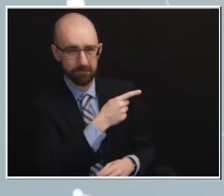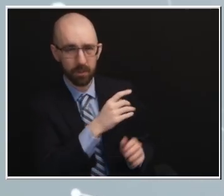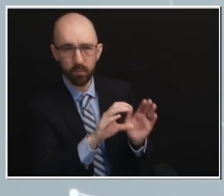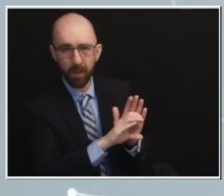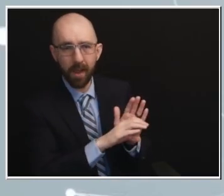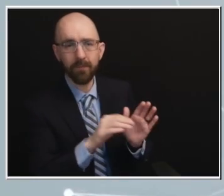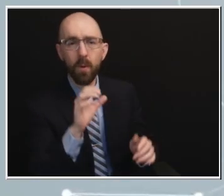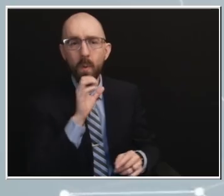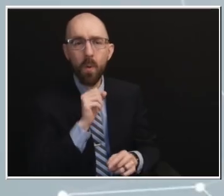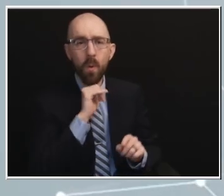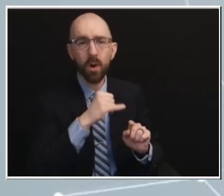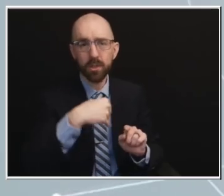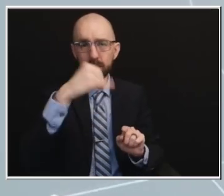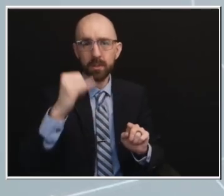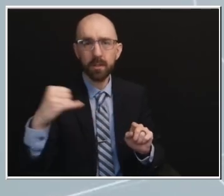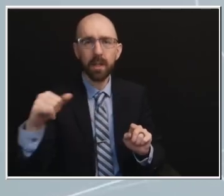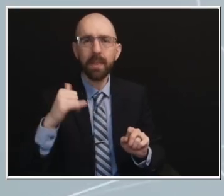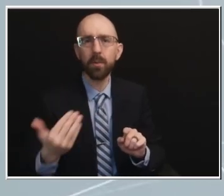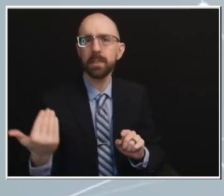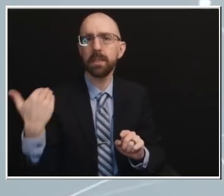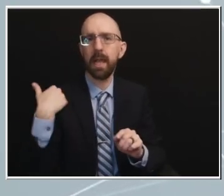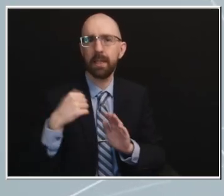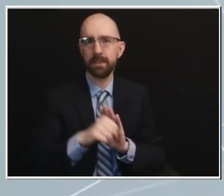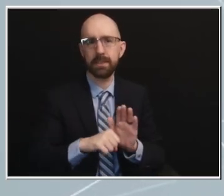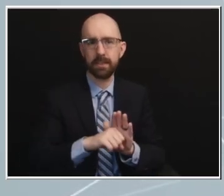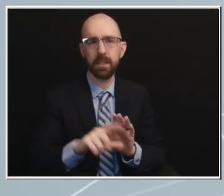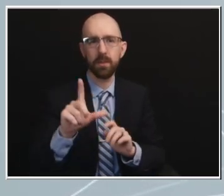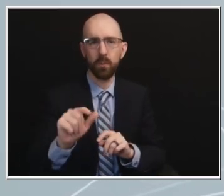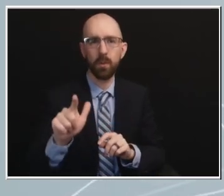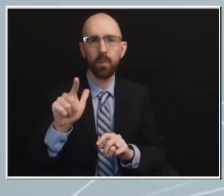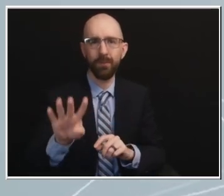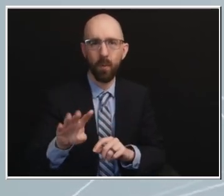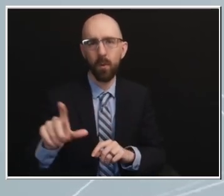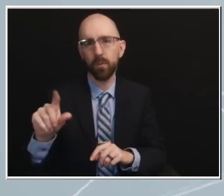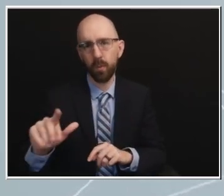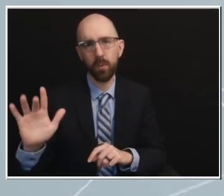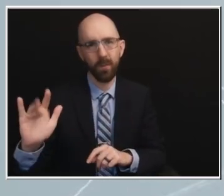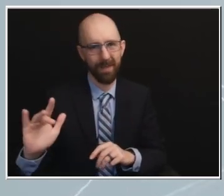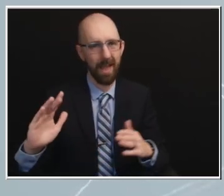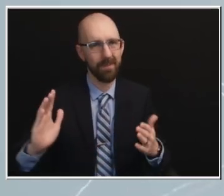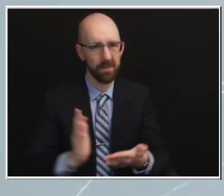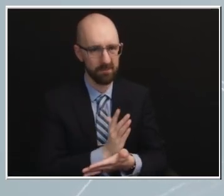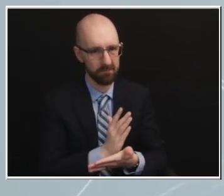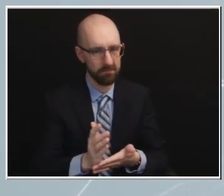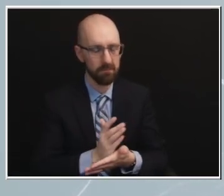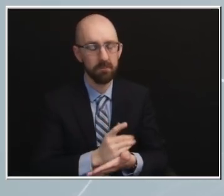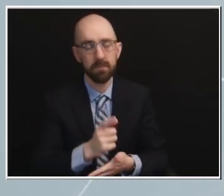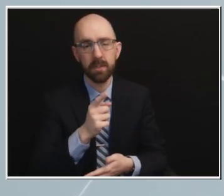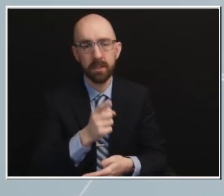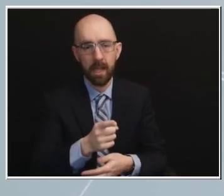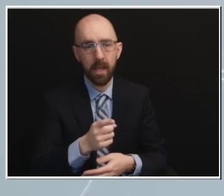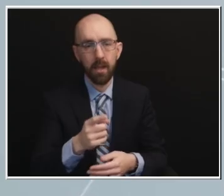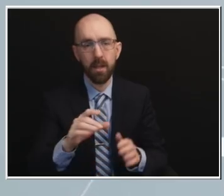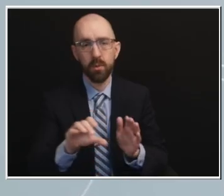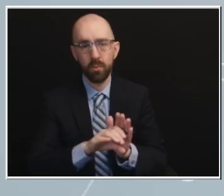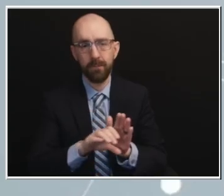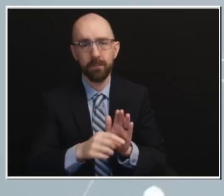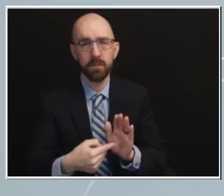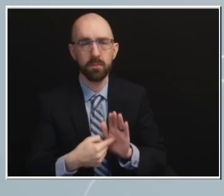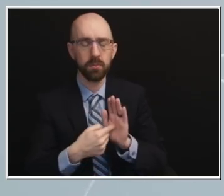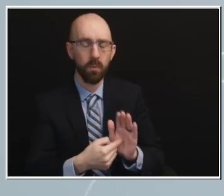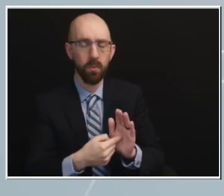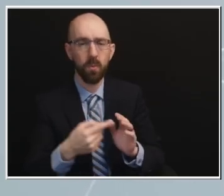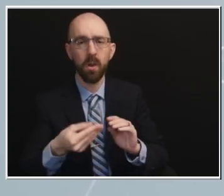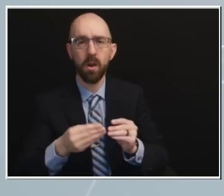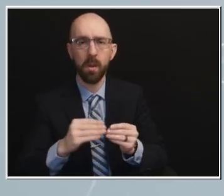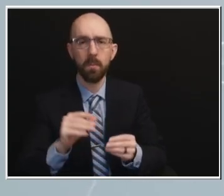That was last respiratory season, 2024-2025. That is this graph shows the number of people